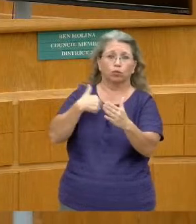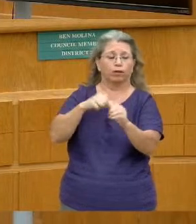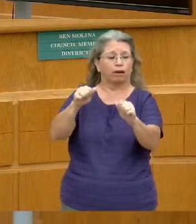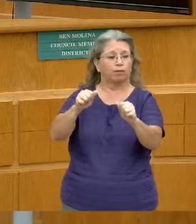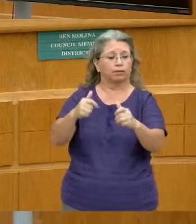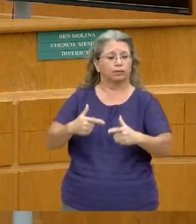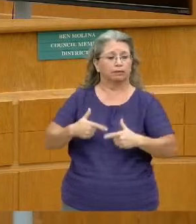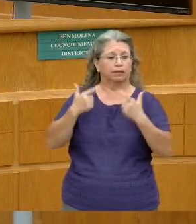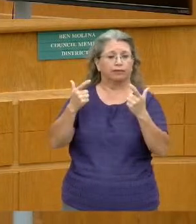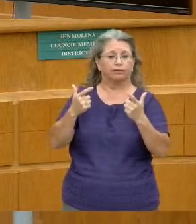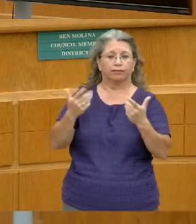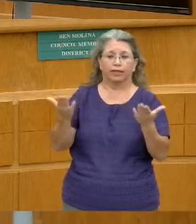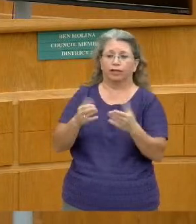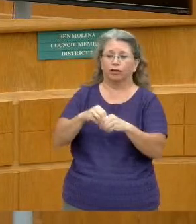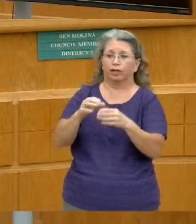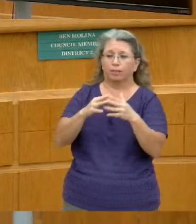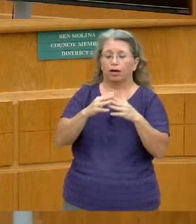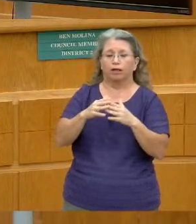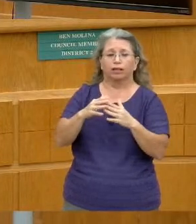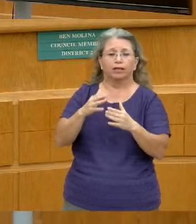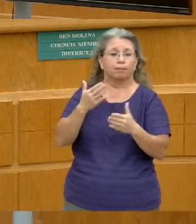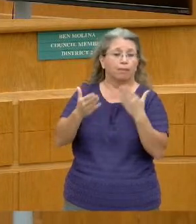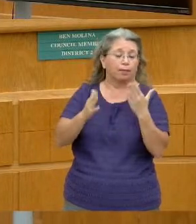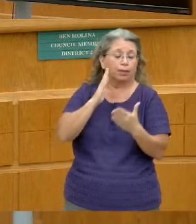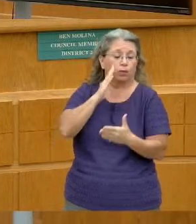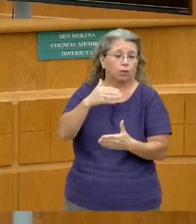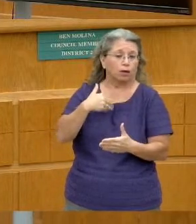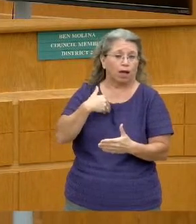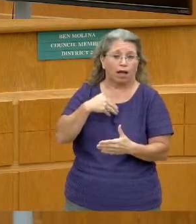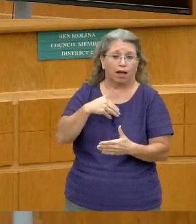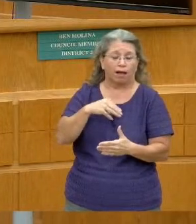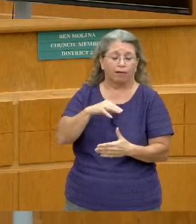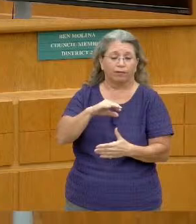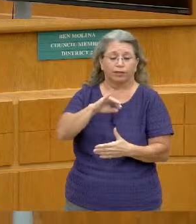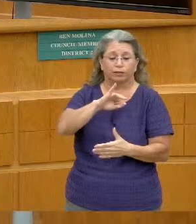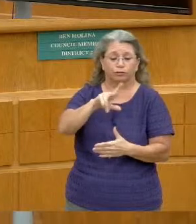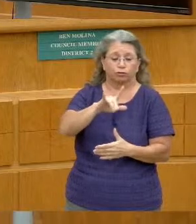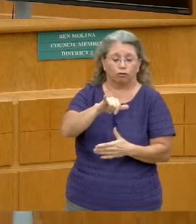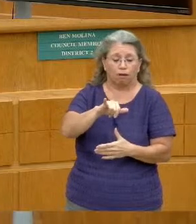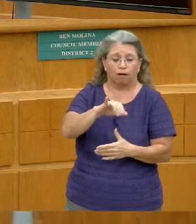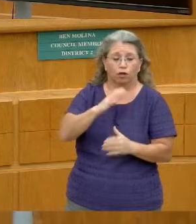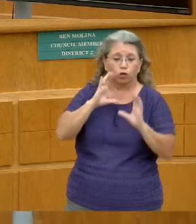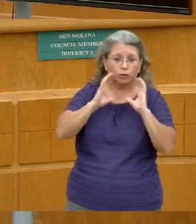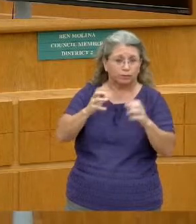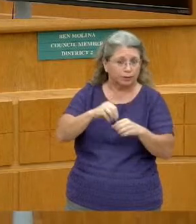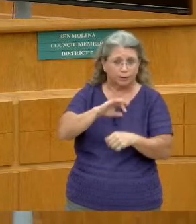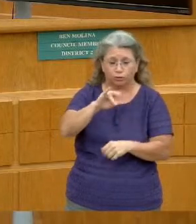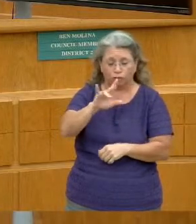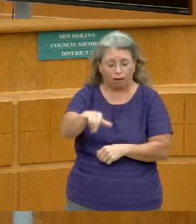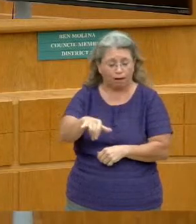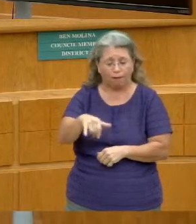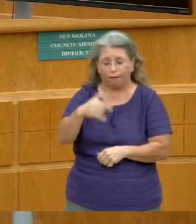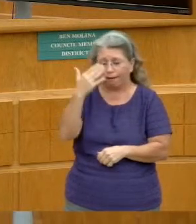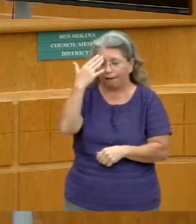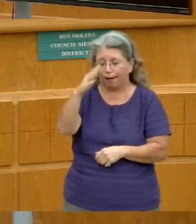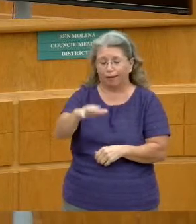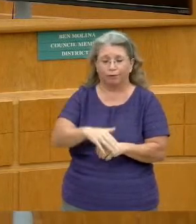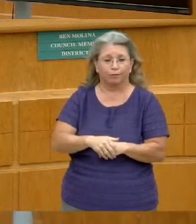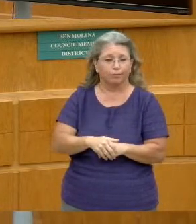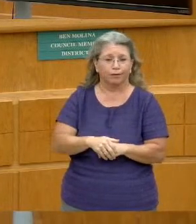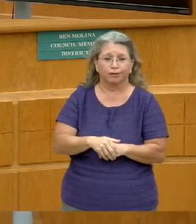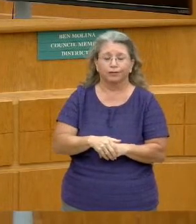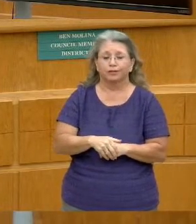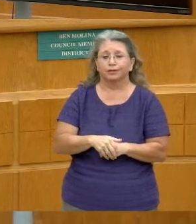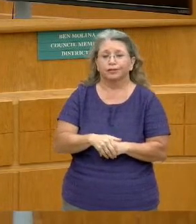of July. We've heard of Christmas in July. Well, we may have July and Christmas this year. I just don't know. But we will have a fireworks. I can't tell